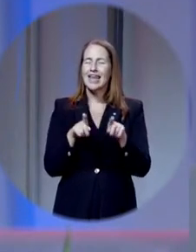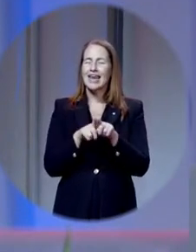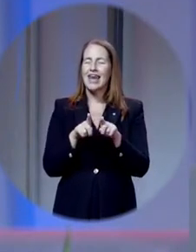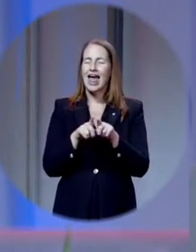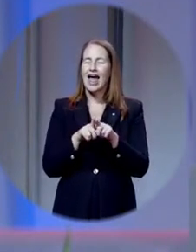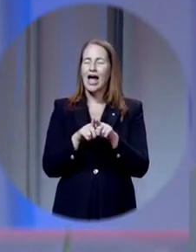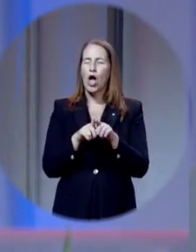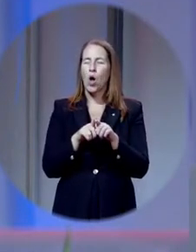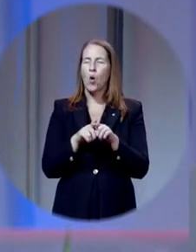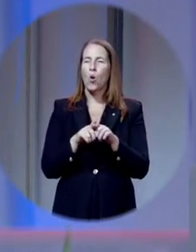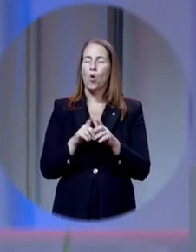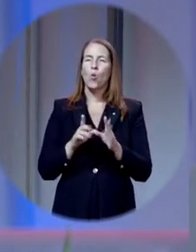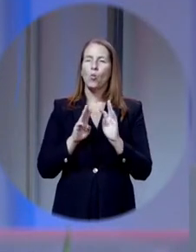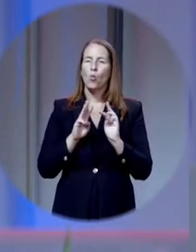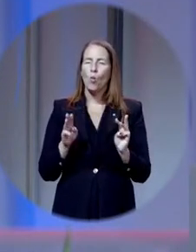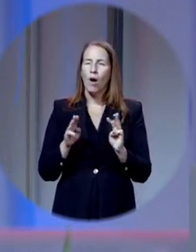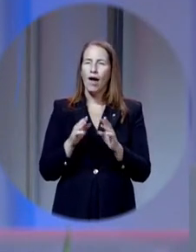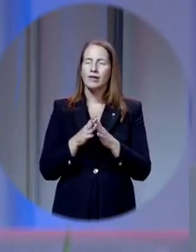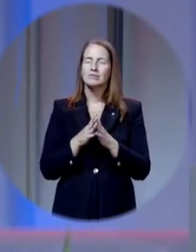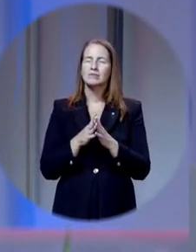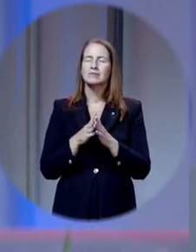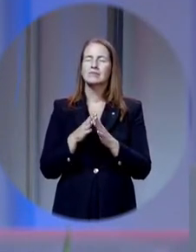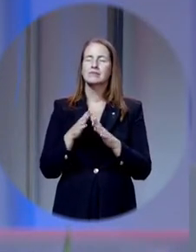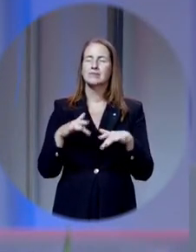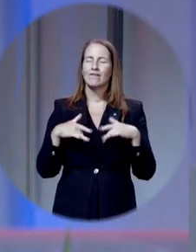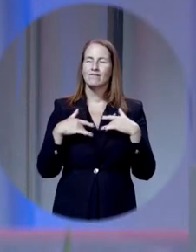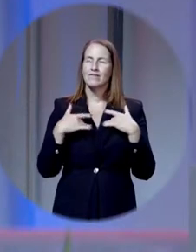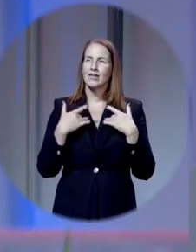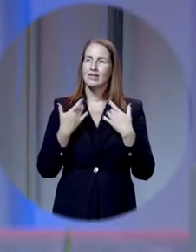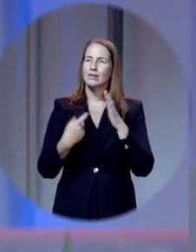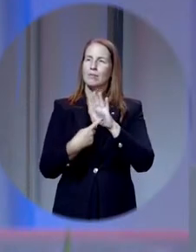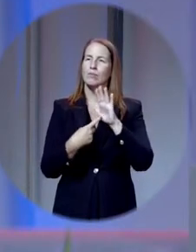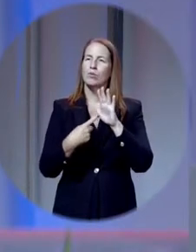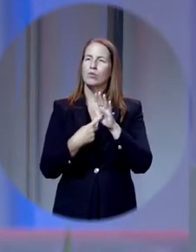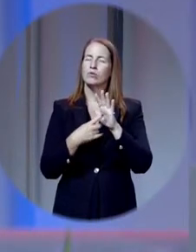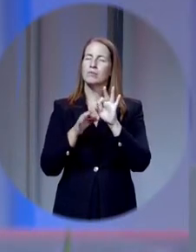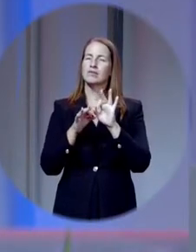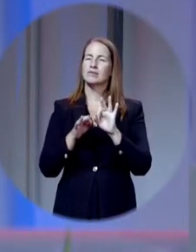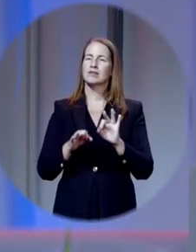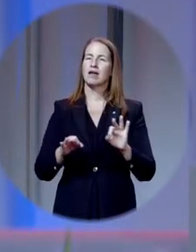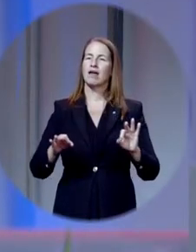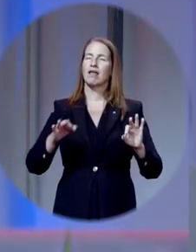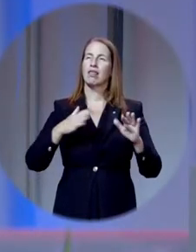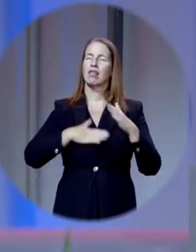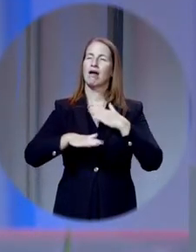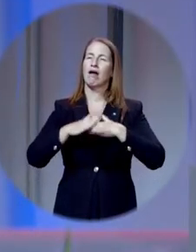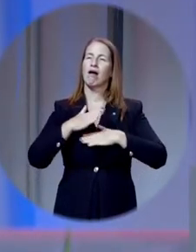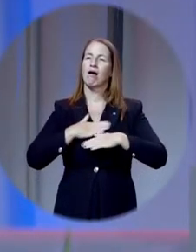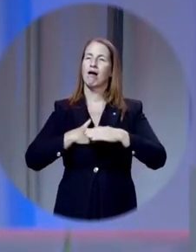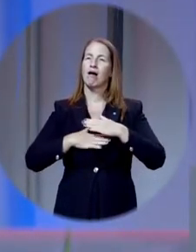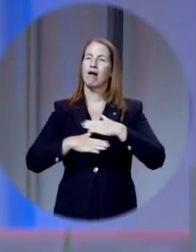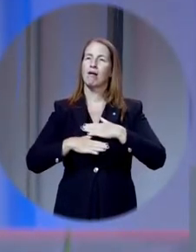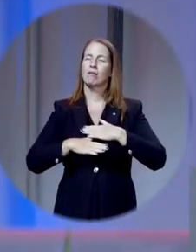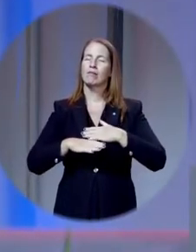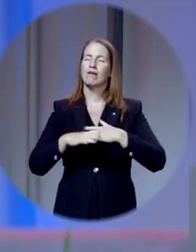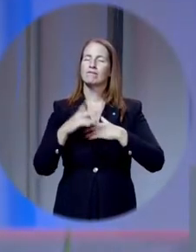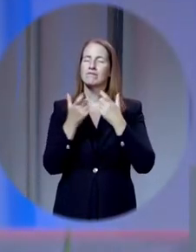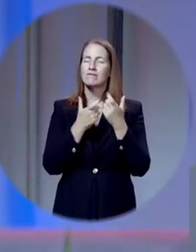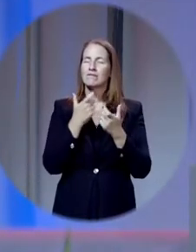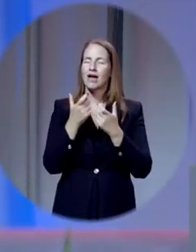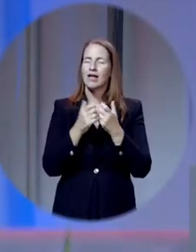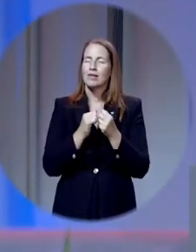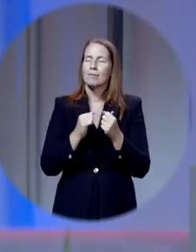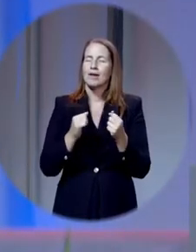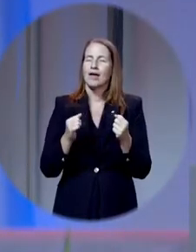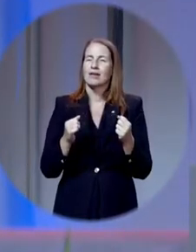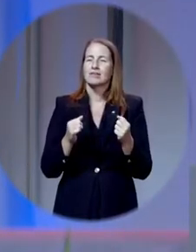feed creativity and to value a space of idleness. She contrasts this with the physical and